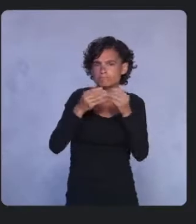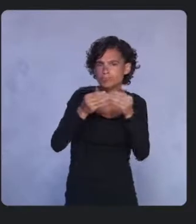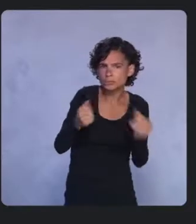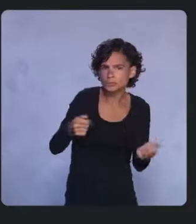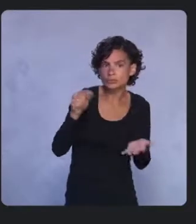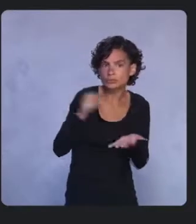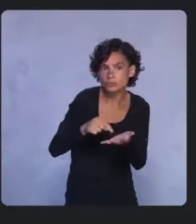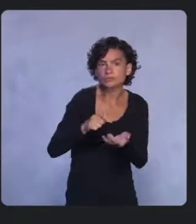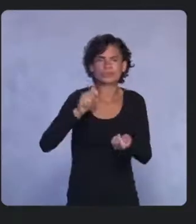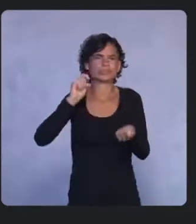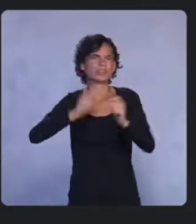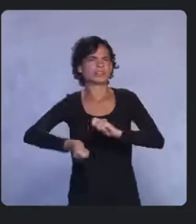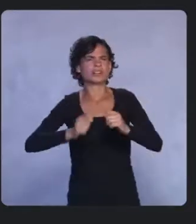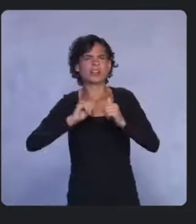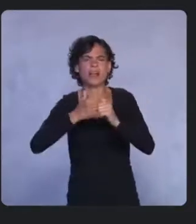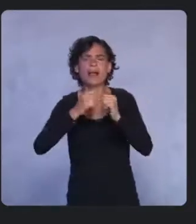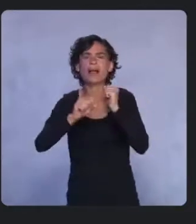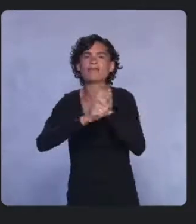advertising.